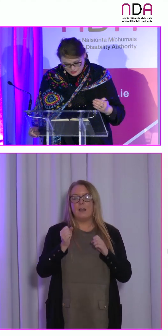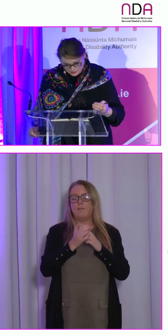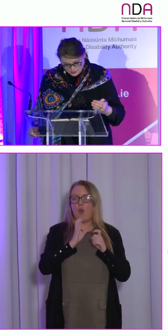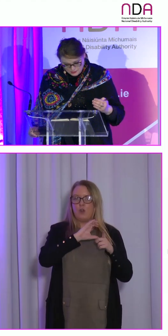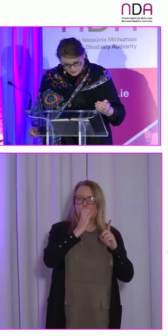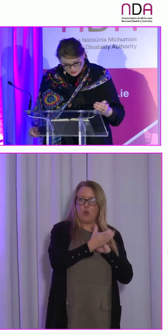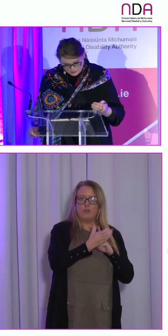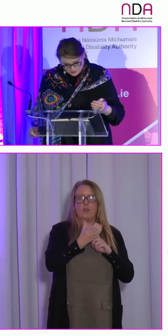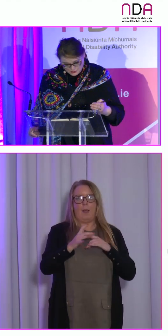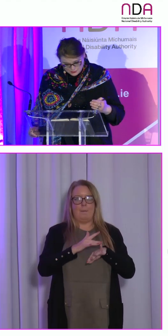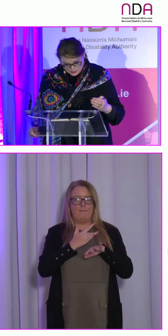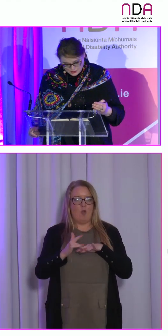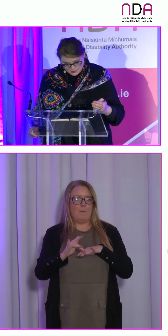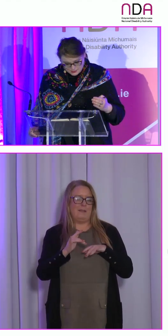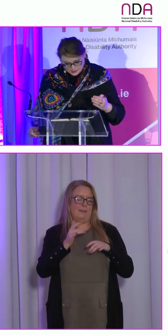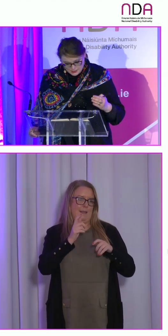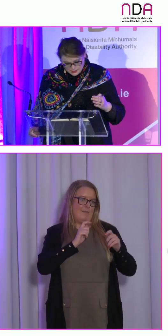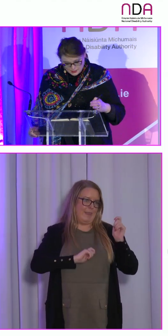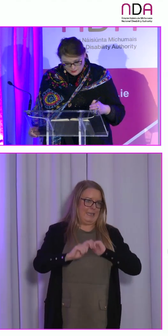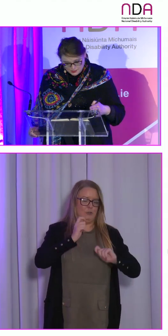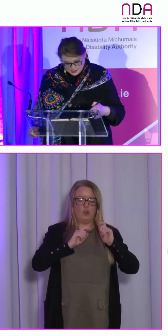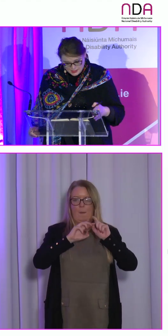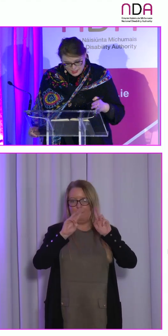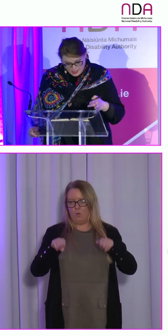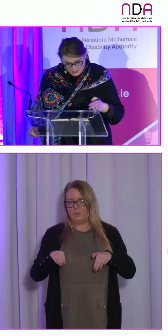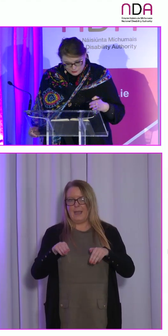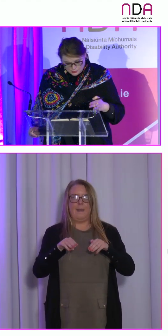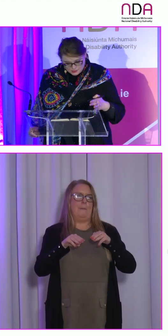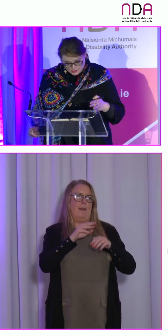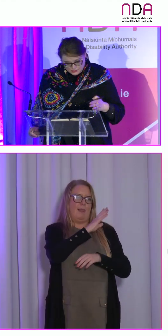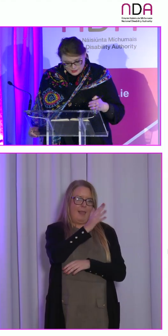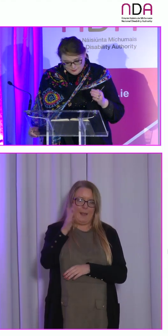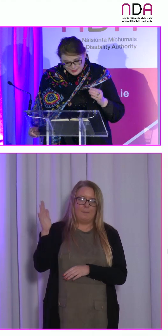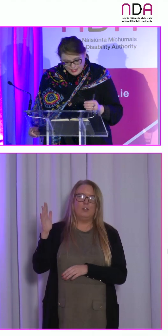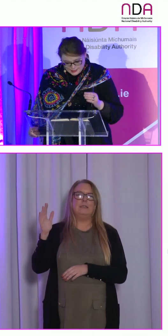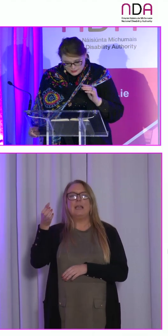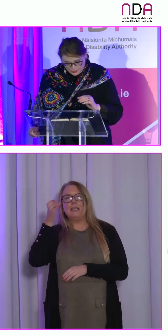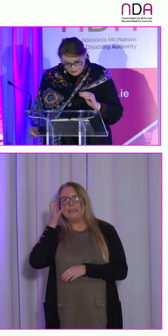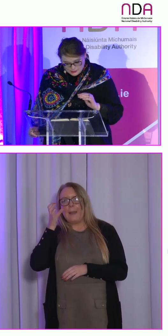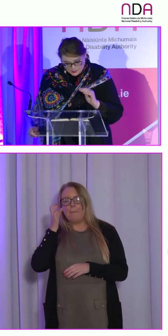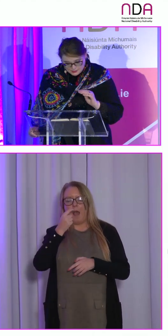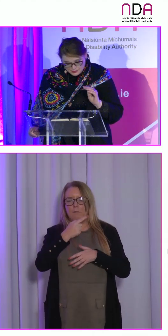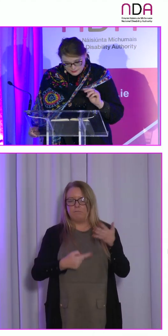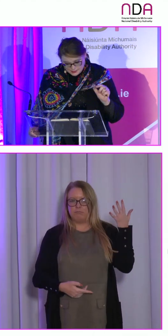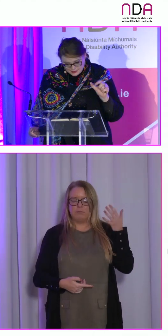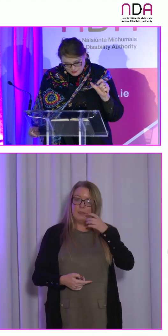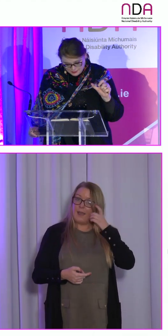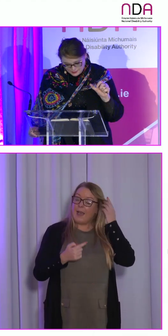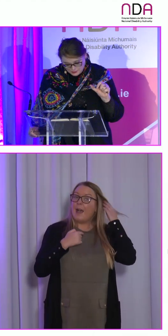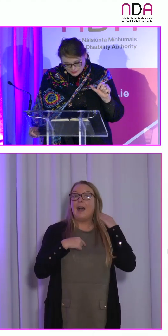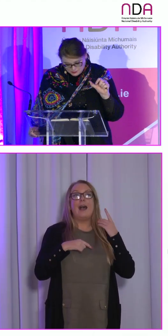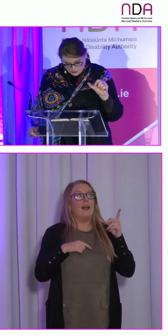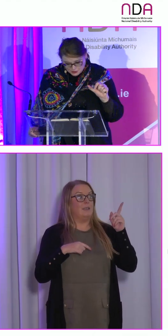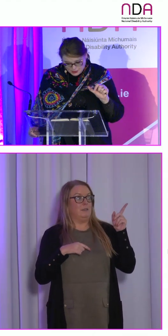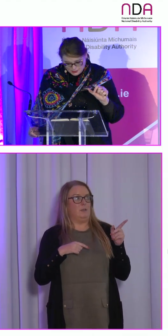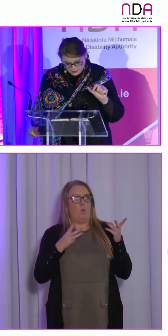as theatres, museums, cinemas, libraries and tourism service. And as far as possible, this is the bit that I